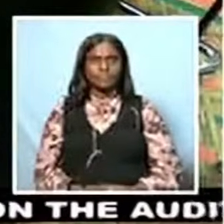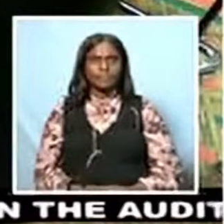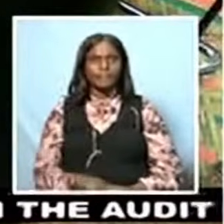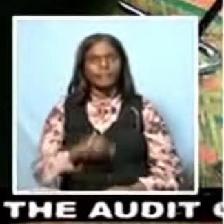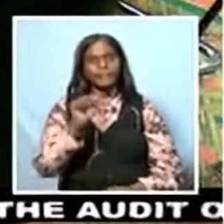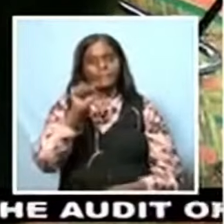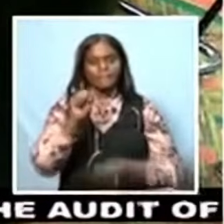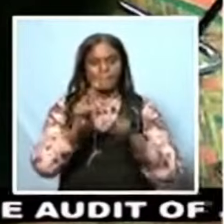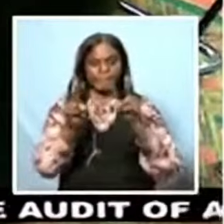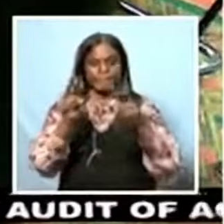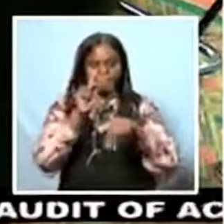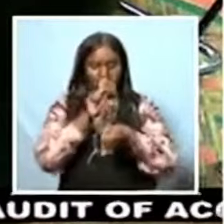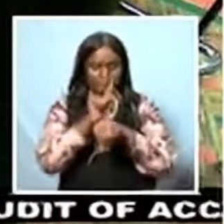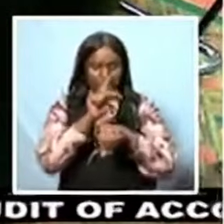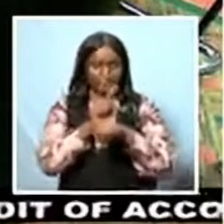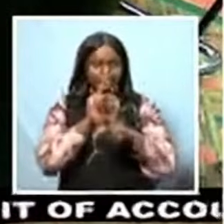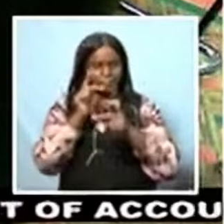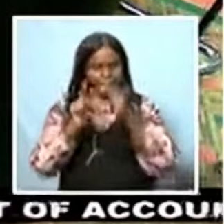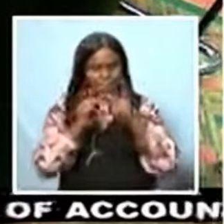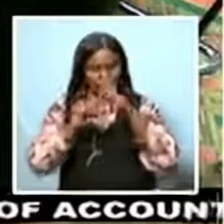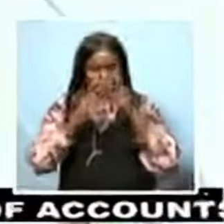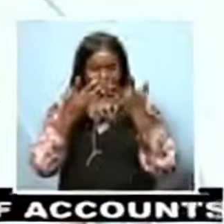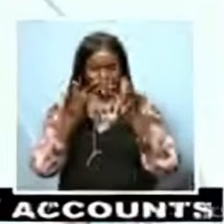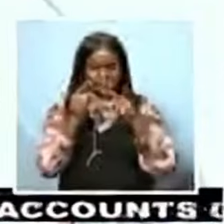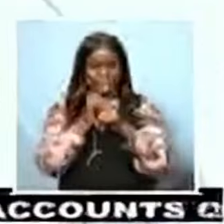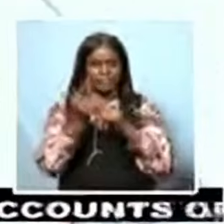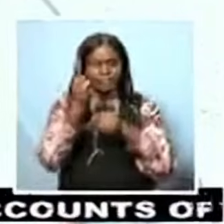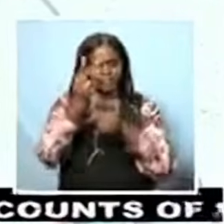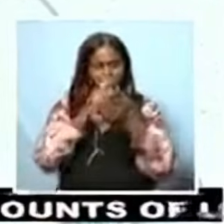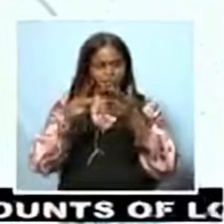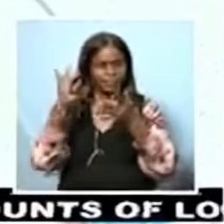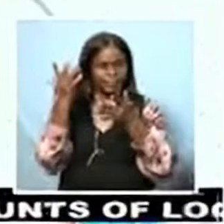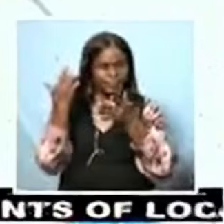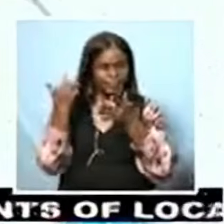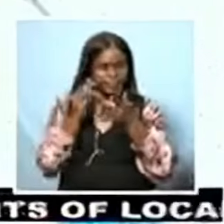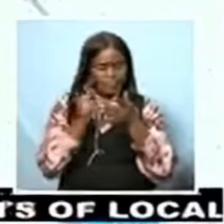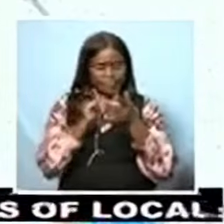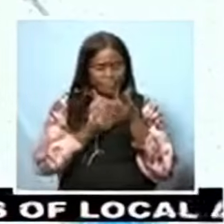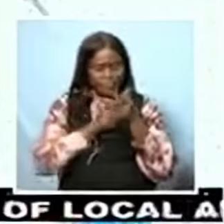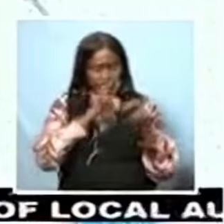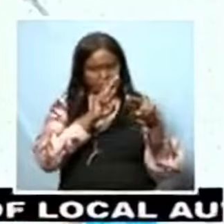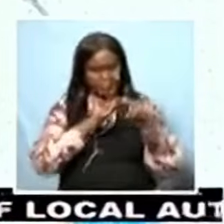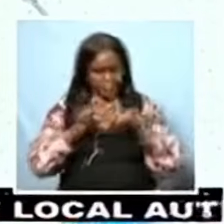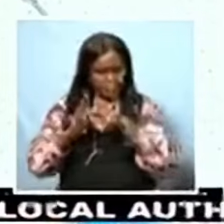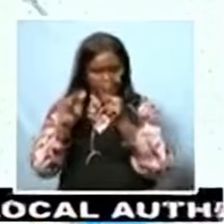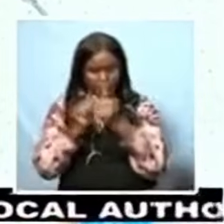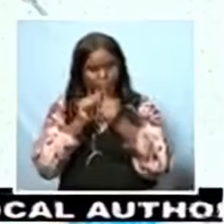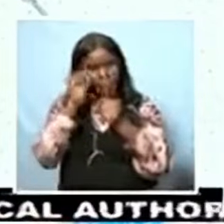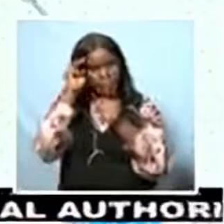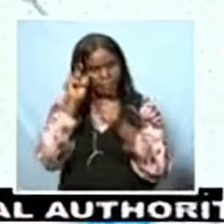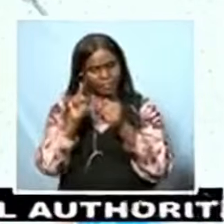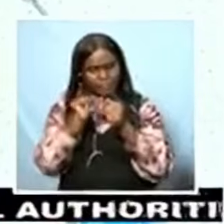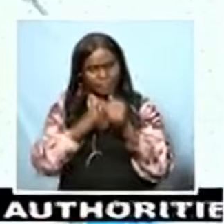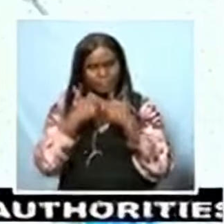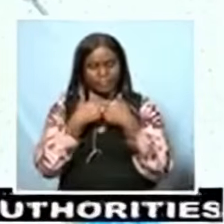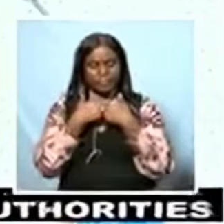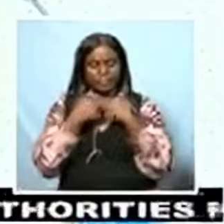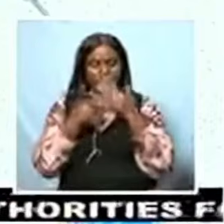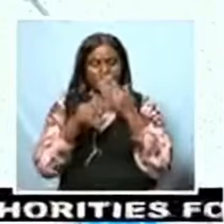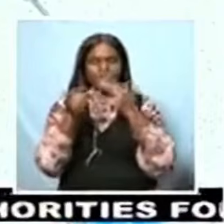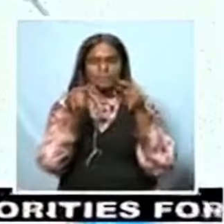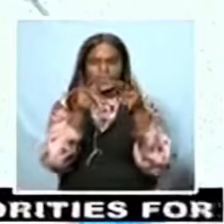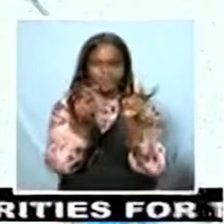yes. So, Chair, the process we've started. Just 2 weeks ago, we sat with the ministry. We had a site